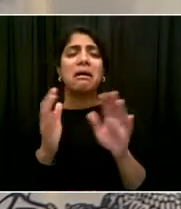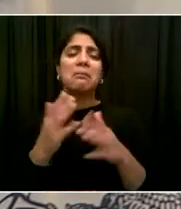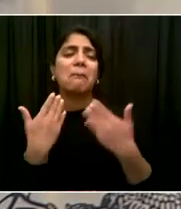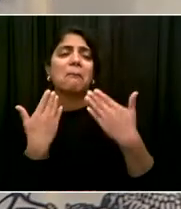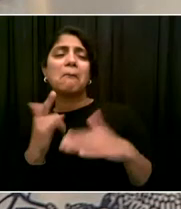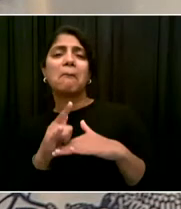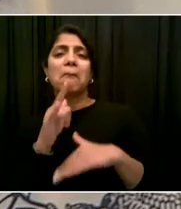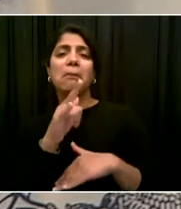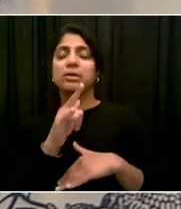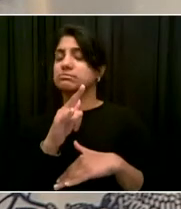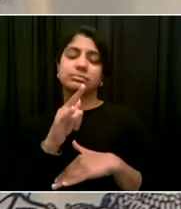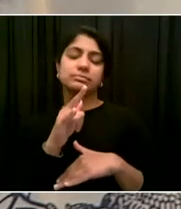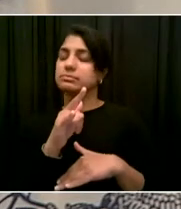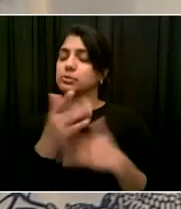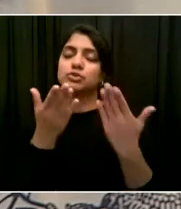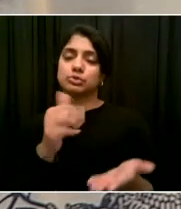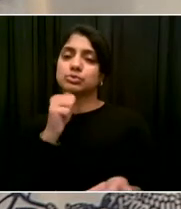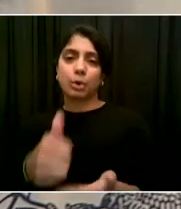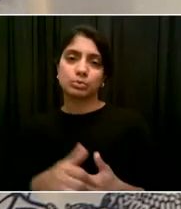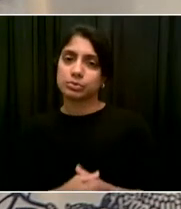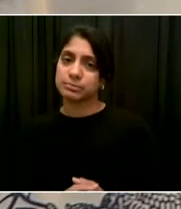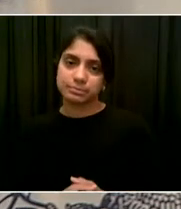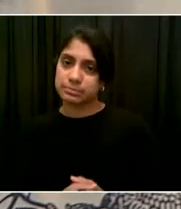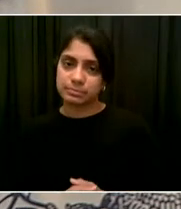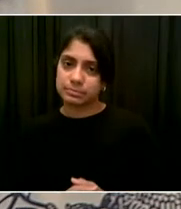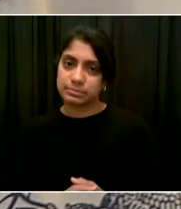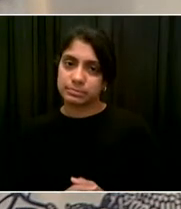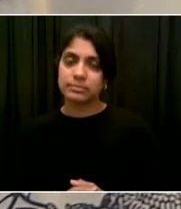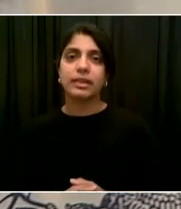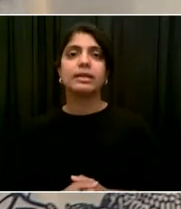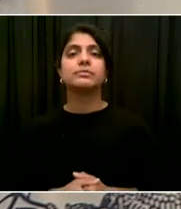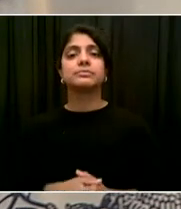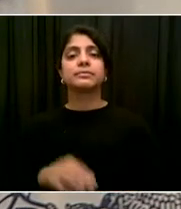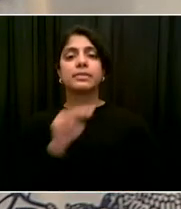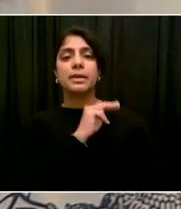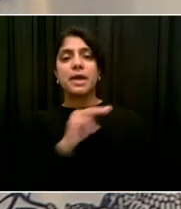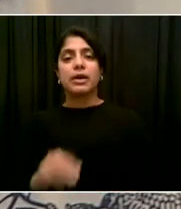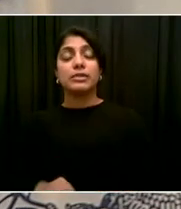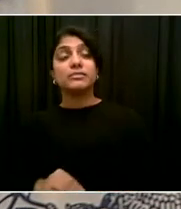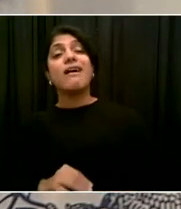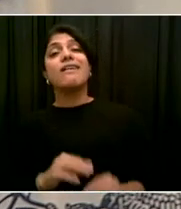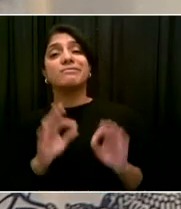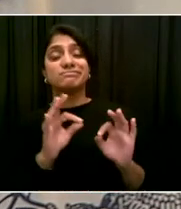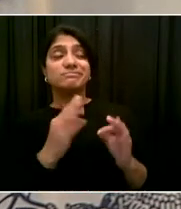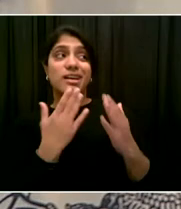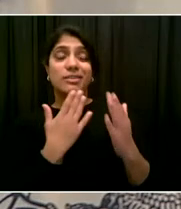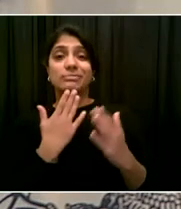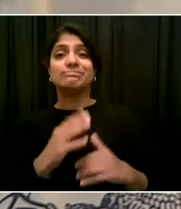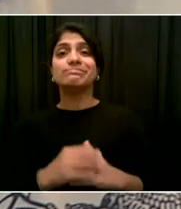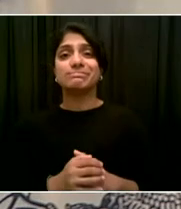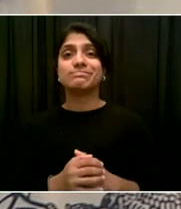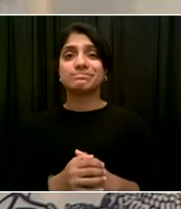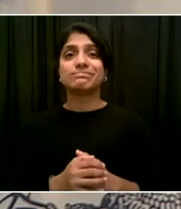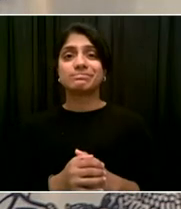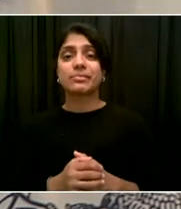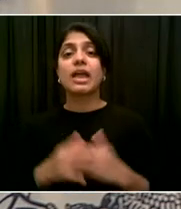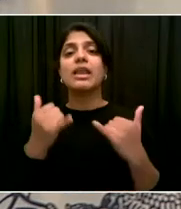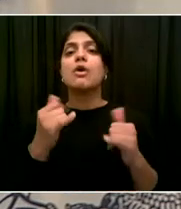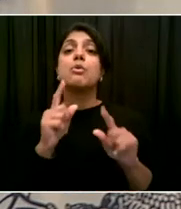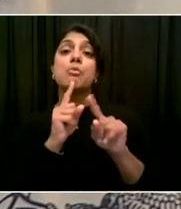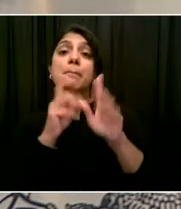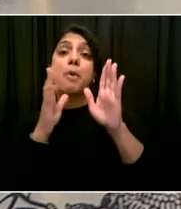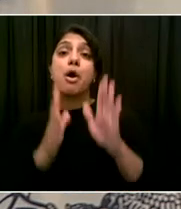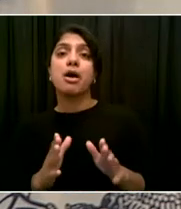I also wanted to ask about your legacy on the budget. So the budget has grown to $100 billion during your tenure and the